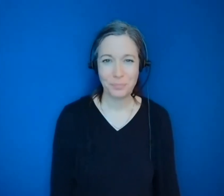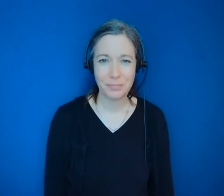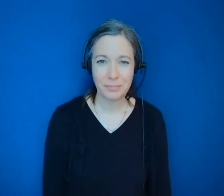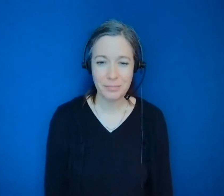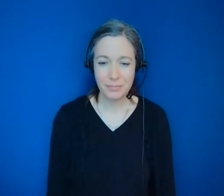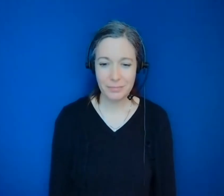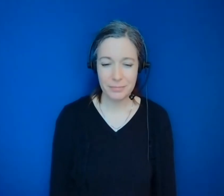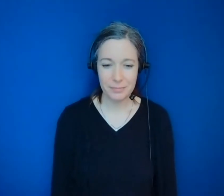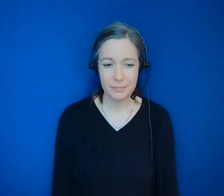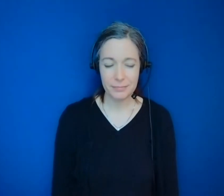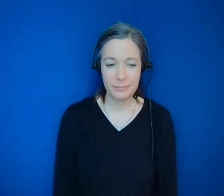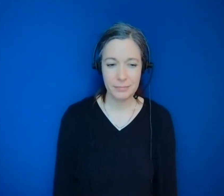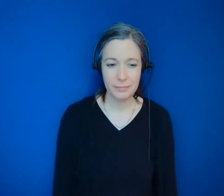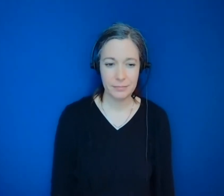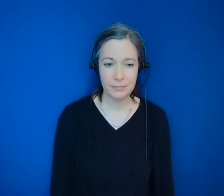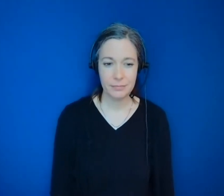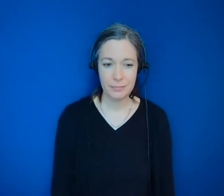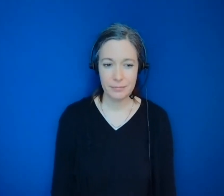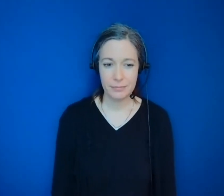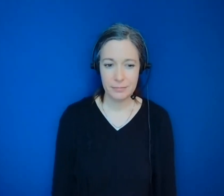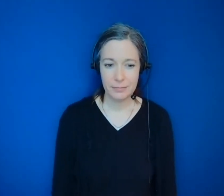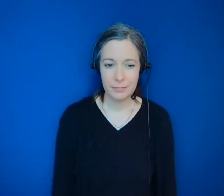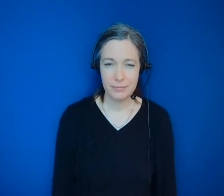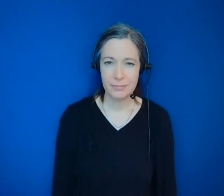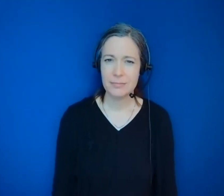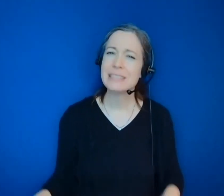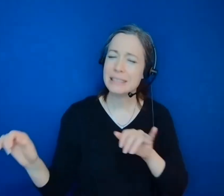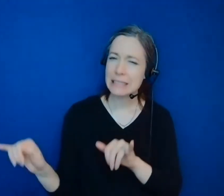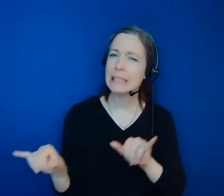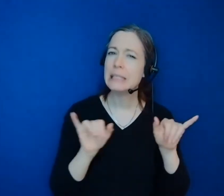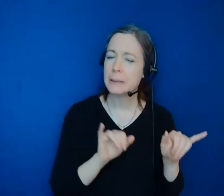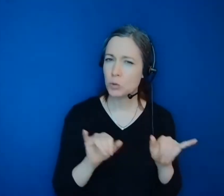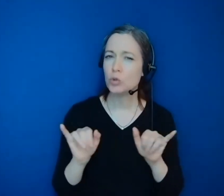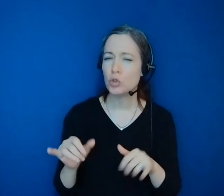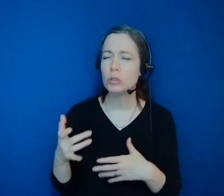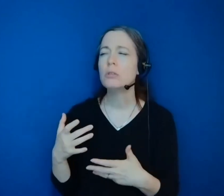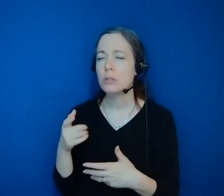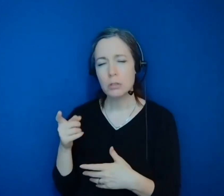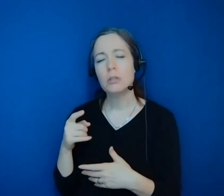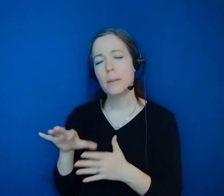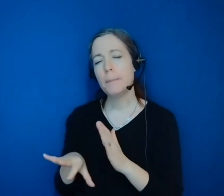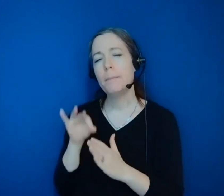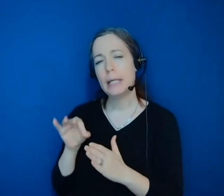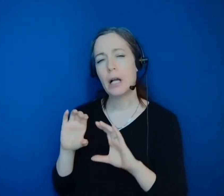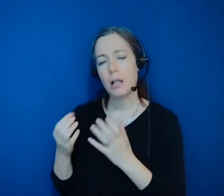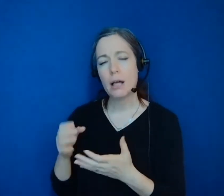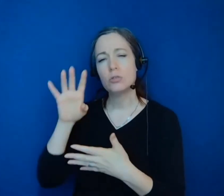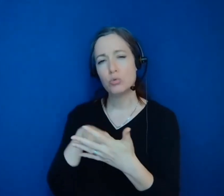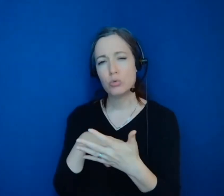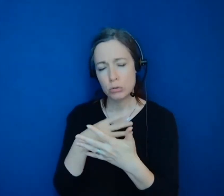from high school to college. I'd say it's kind of similar in like the picking the classes. So the schedules